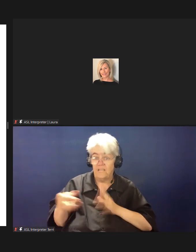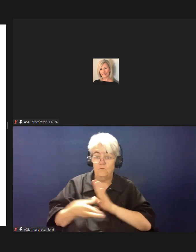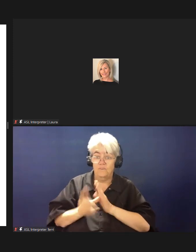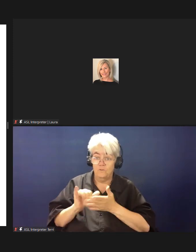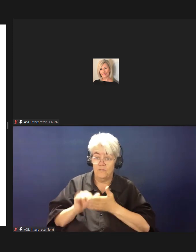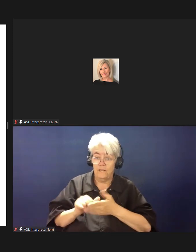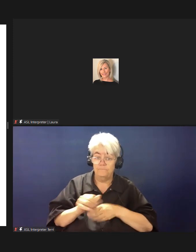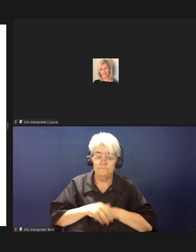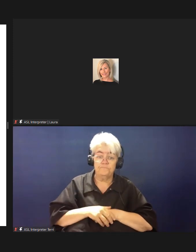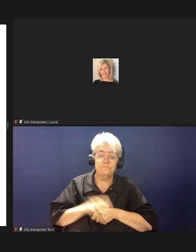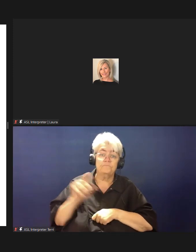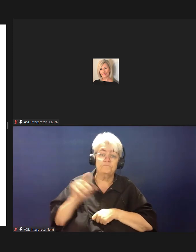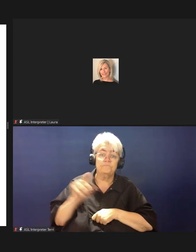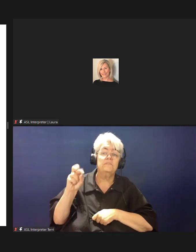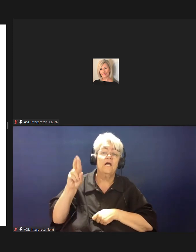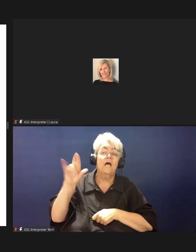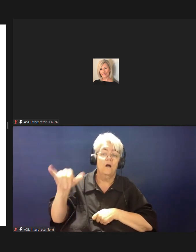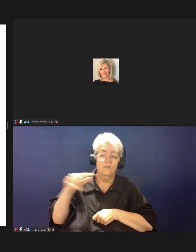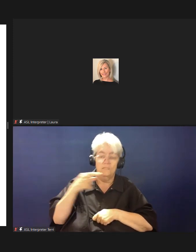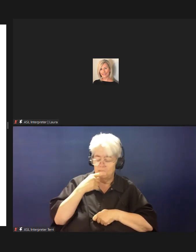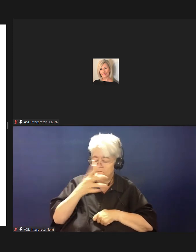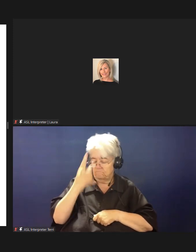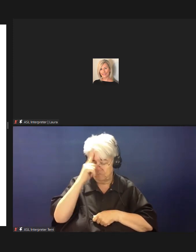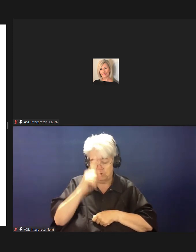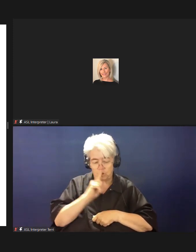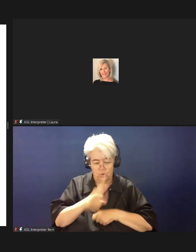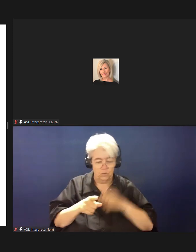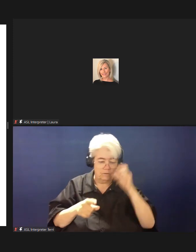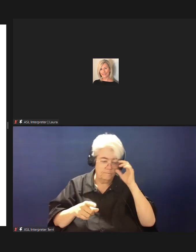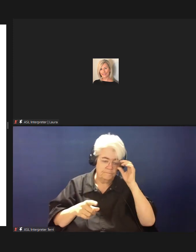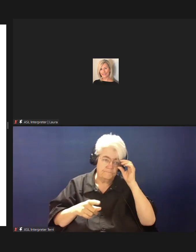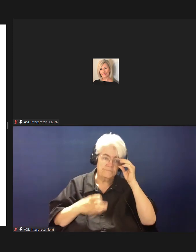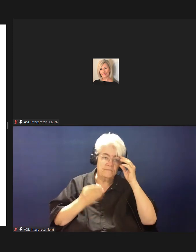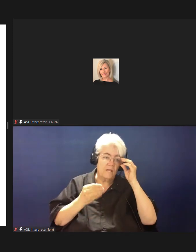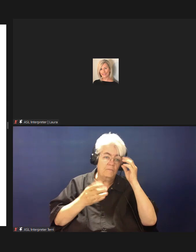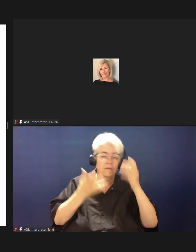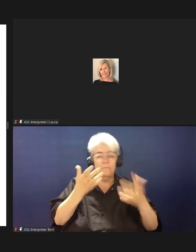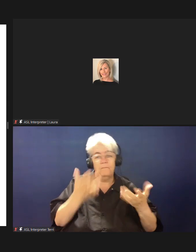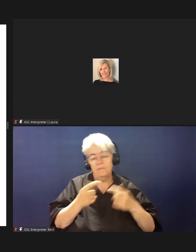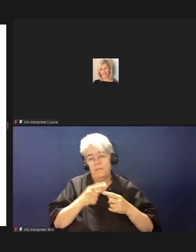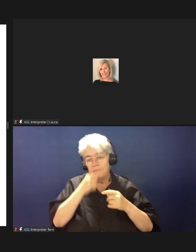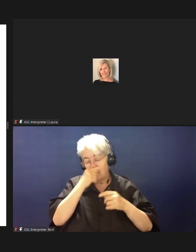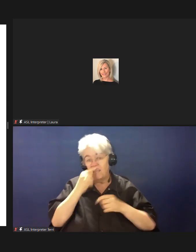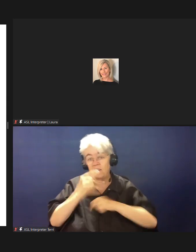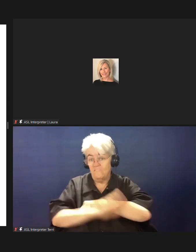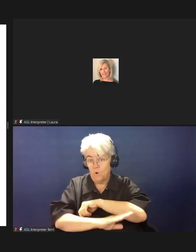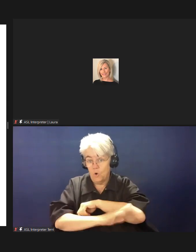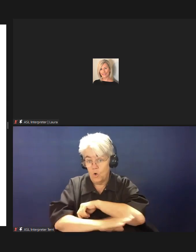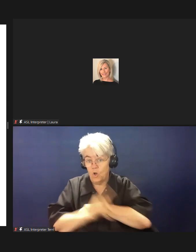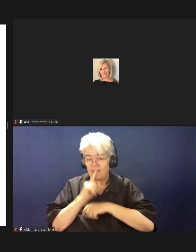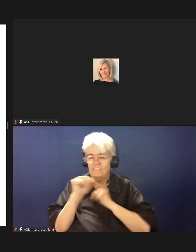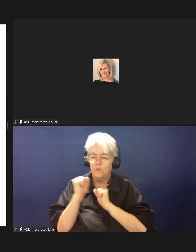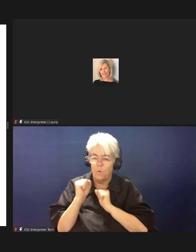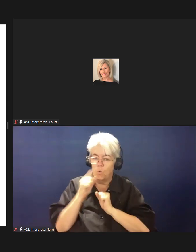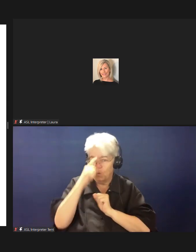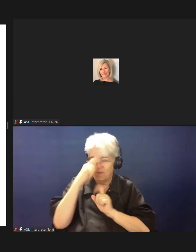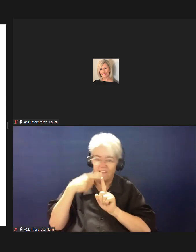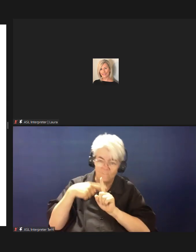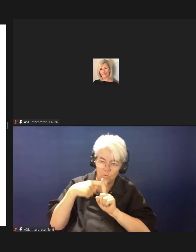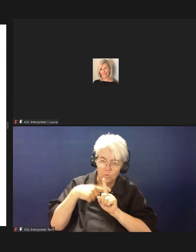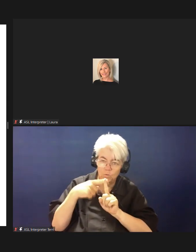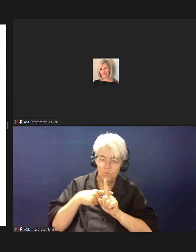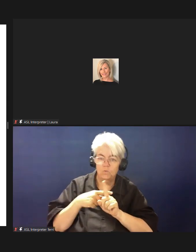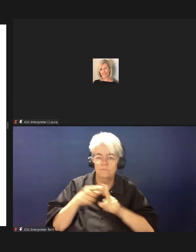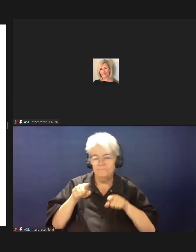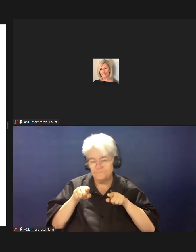Terry? Yeah, absolutely. You know, maybe, for example, in the fall, it's cold and flu season,